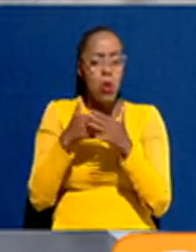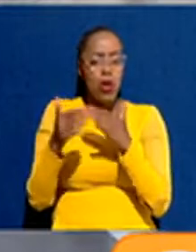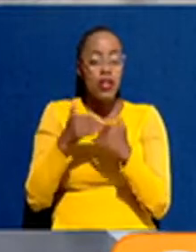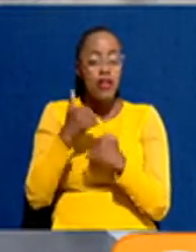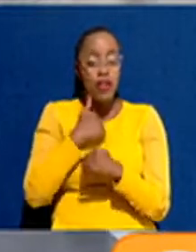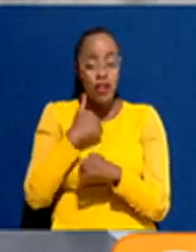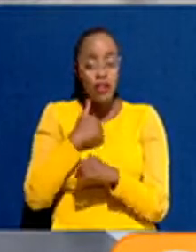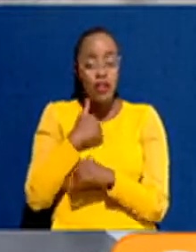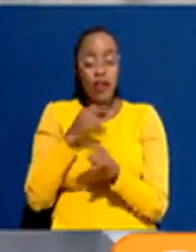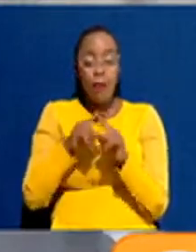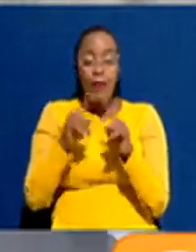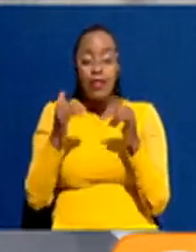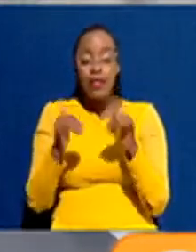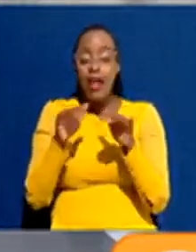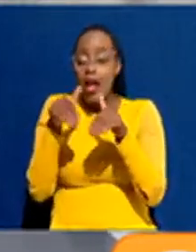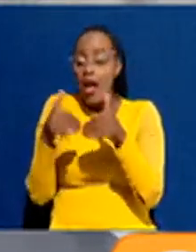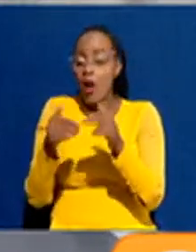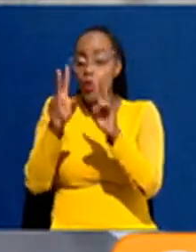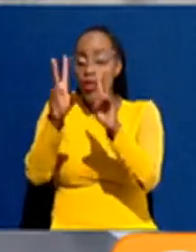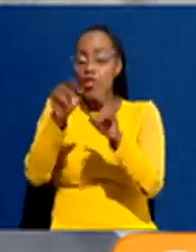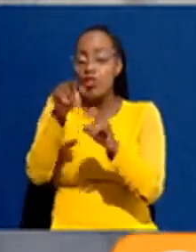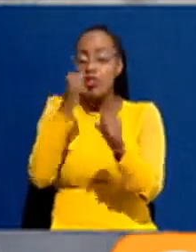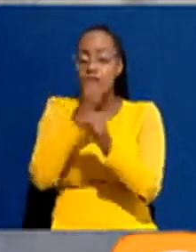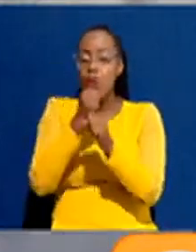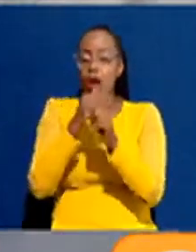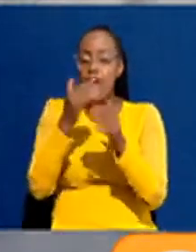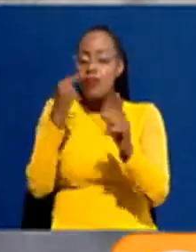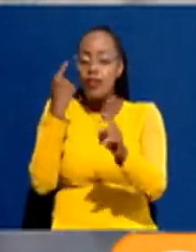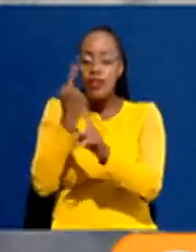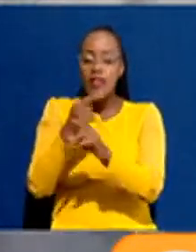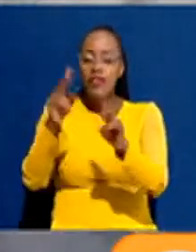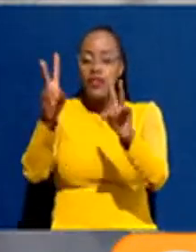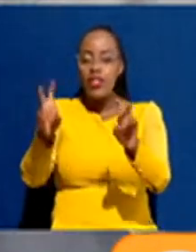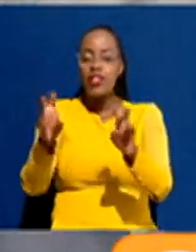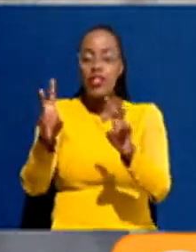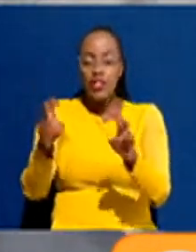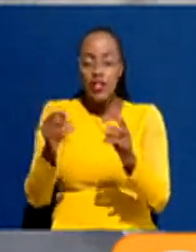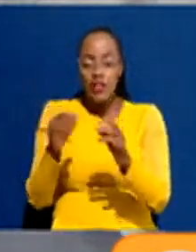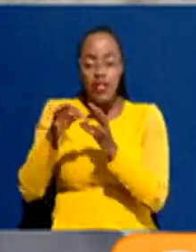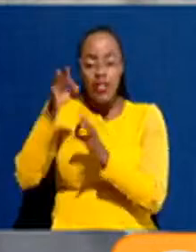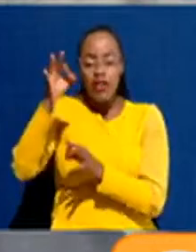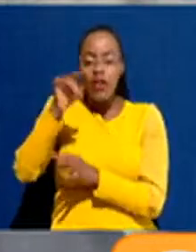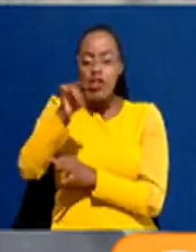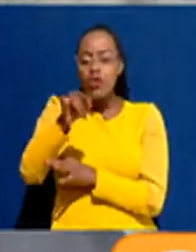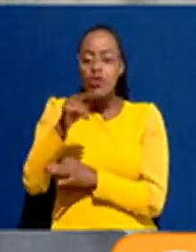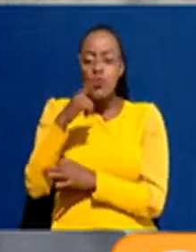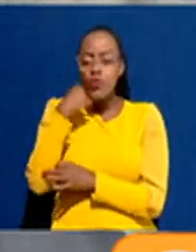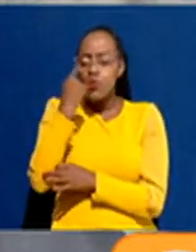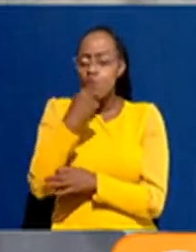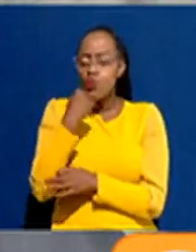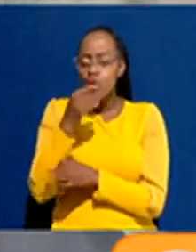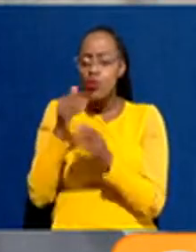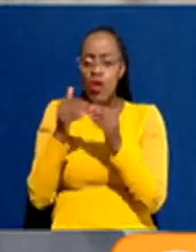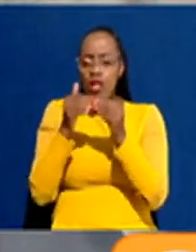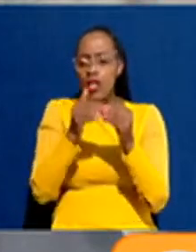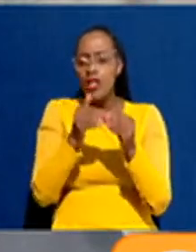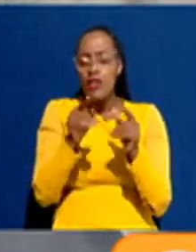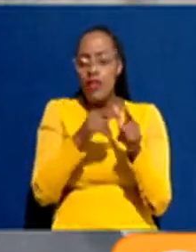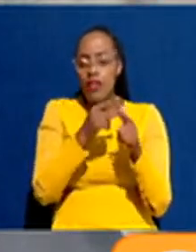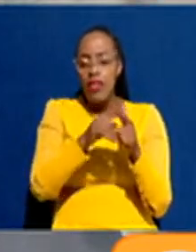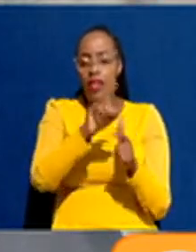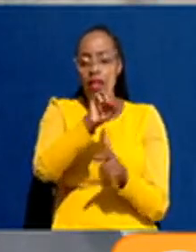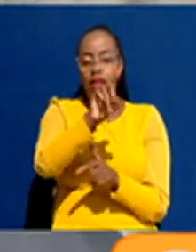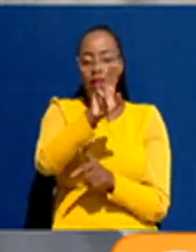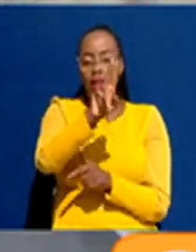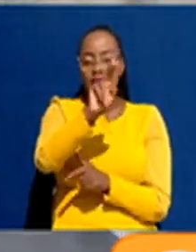Now, where how the whole thing worked is a different matter, depending on whom you are reading. I think Duncan Dego